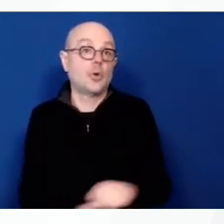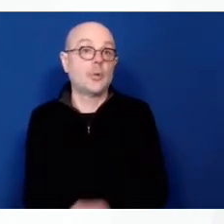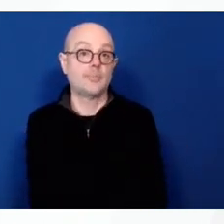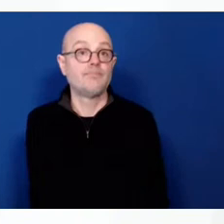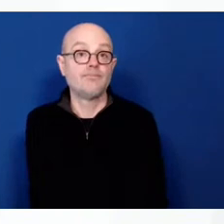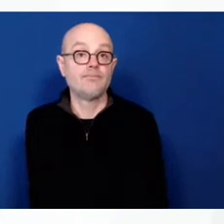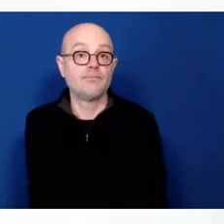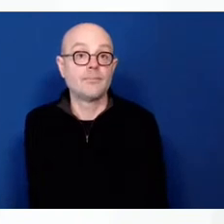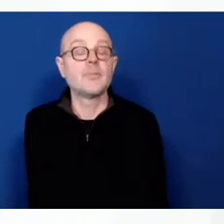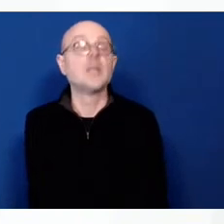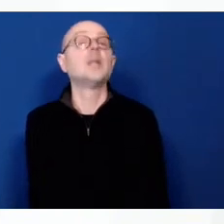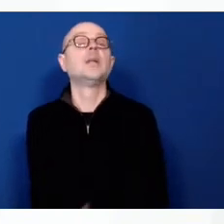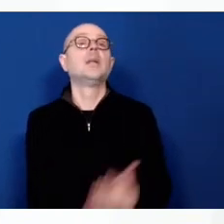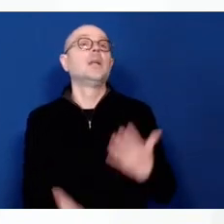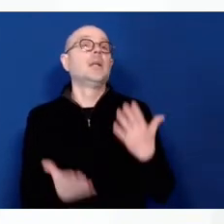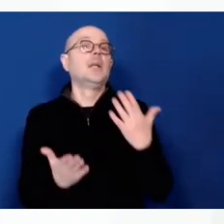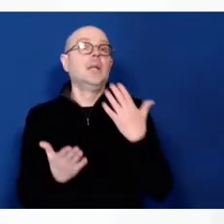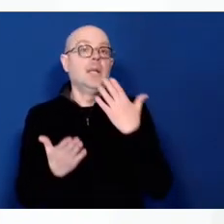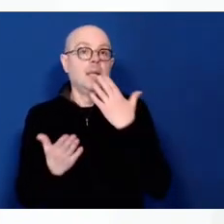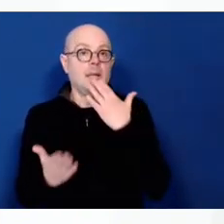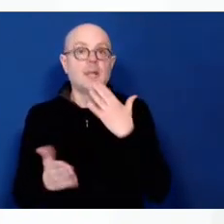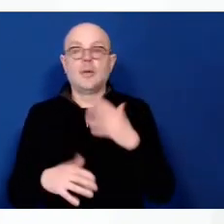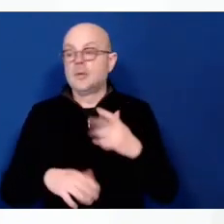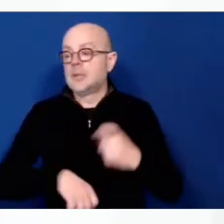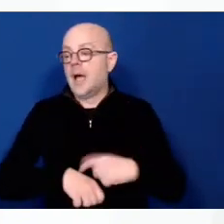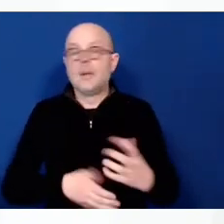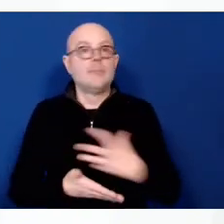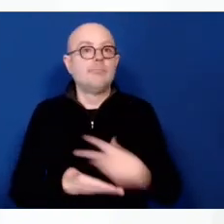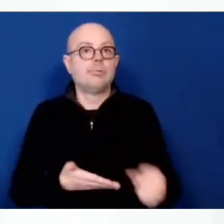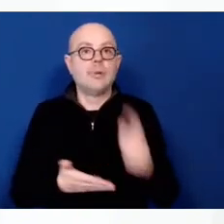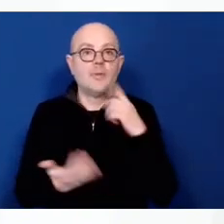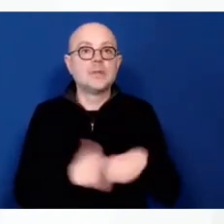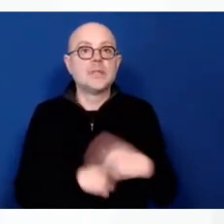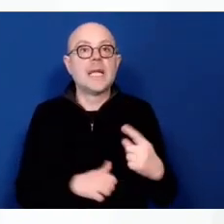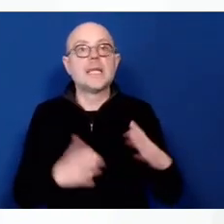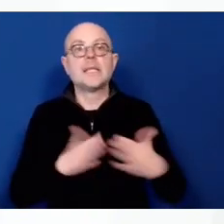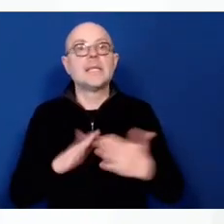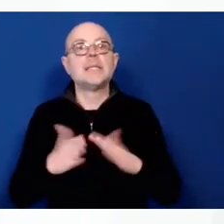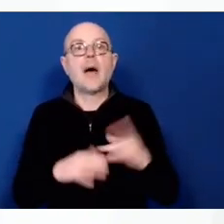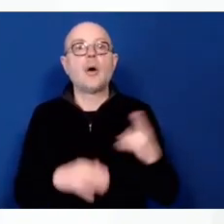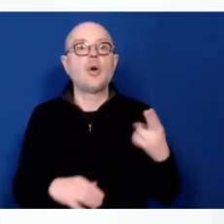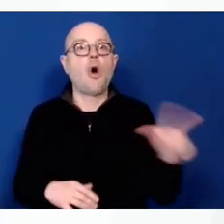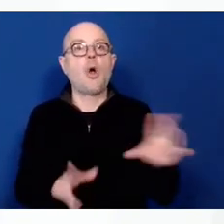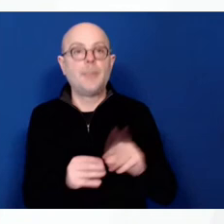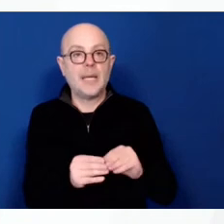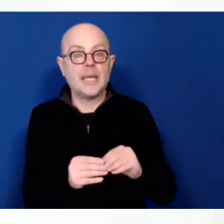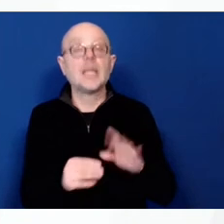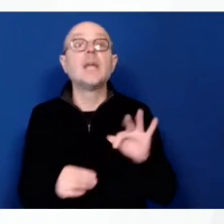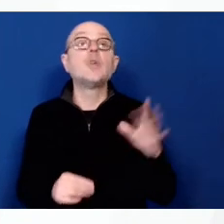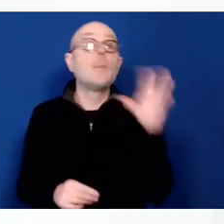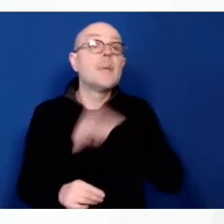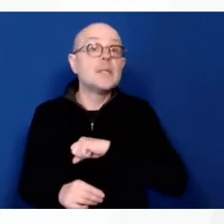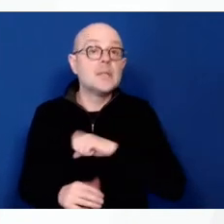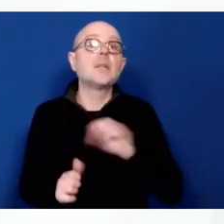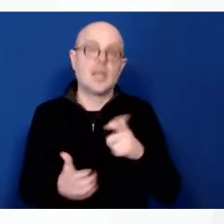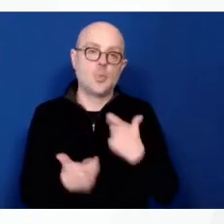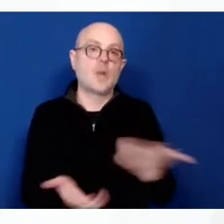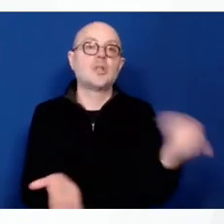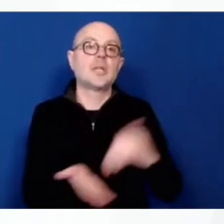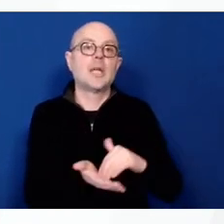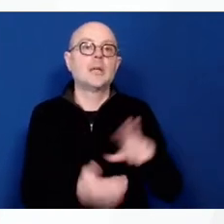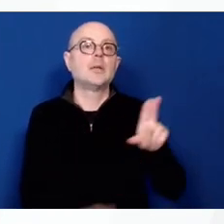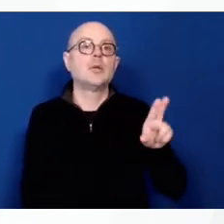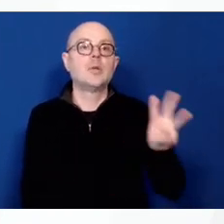That's all the time we have for today's town hall. If you missed any of today's event, you can watch a replay at